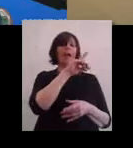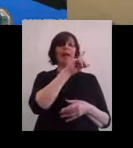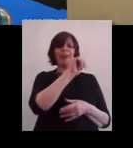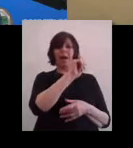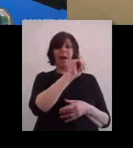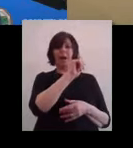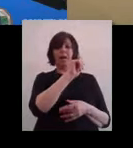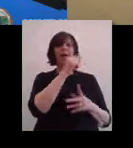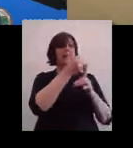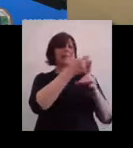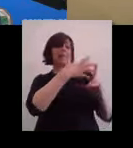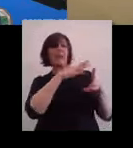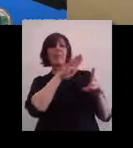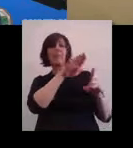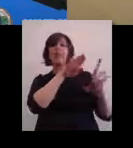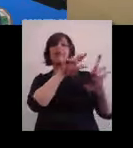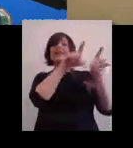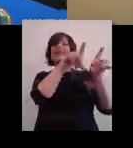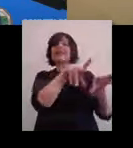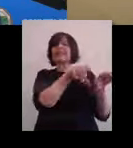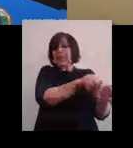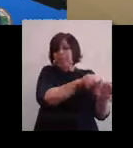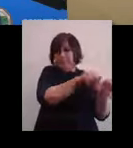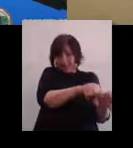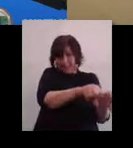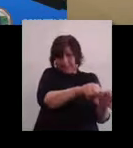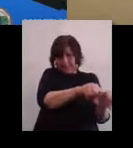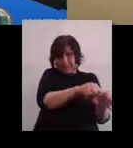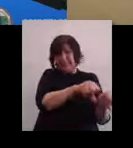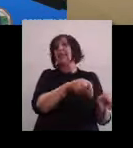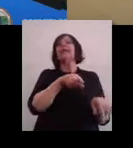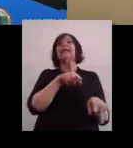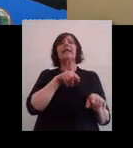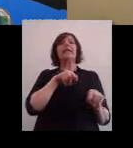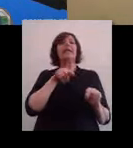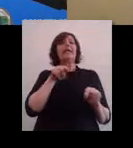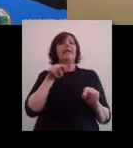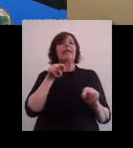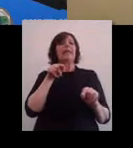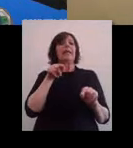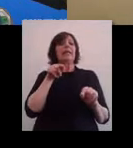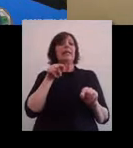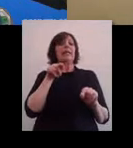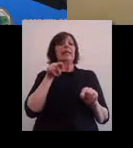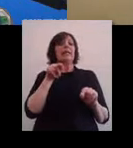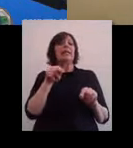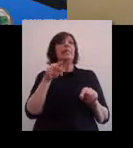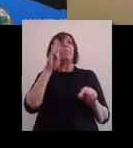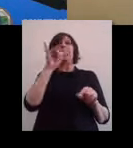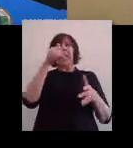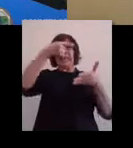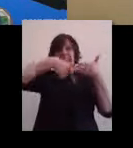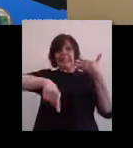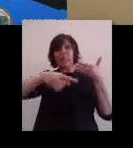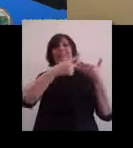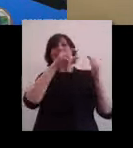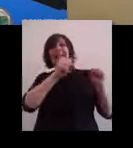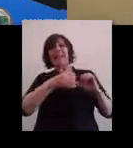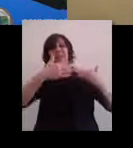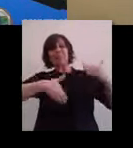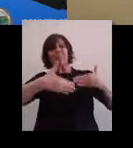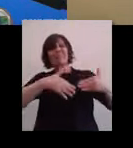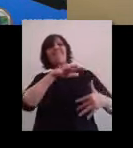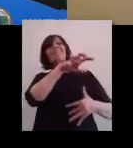testing capacity, and they're anticipating by sometime next week they'll be able to do 500 tests a